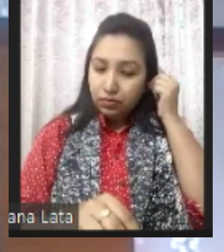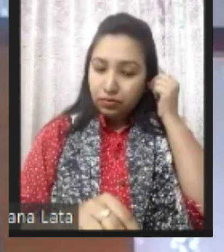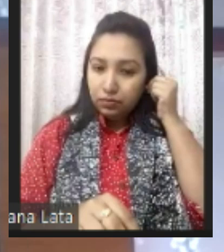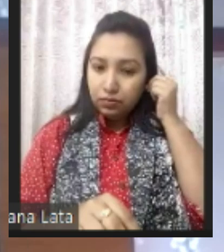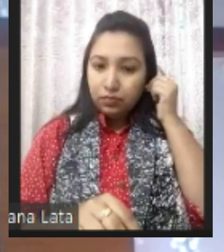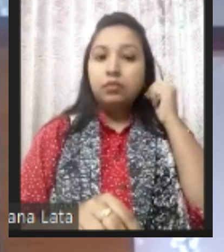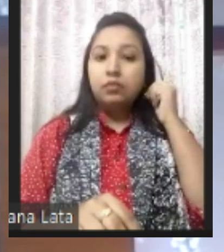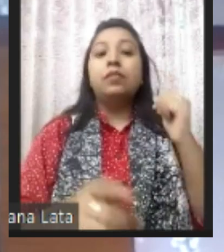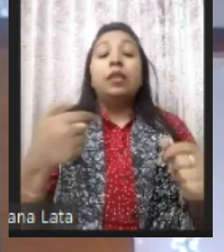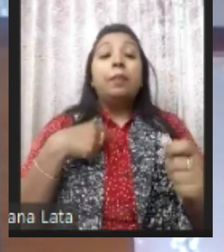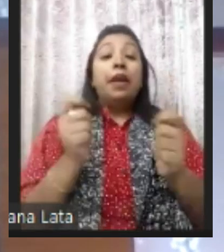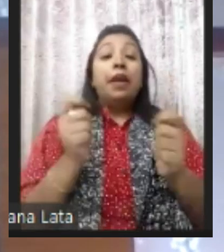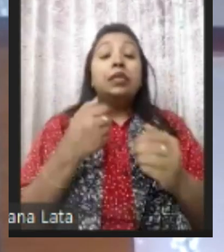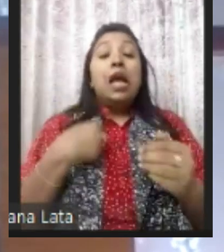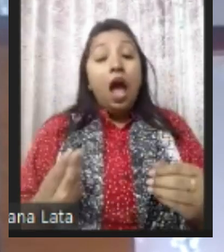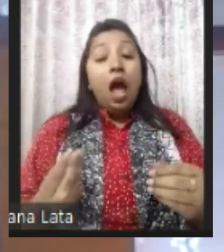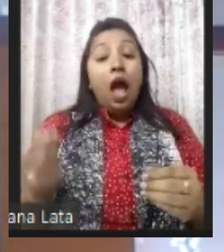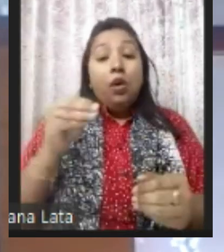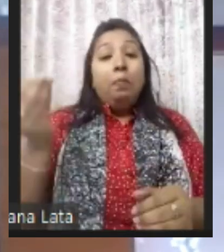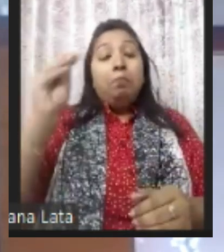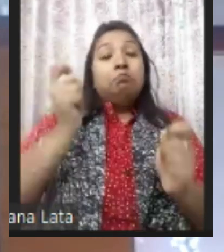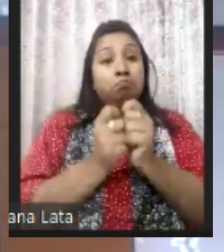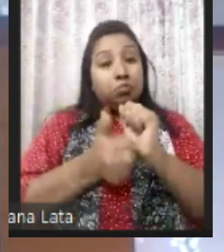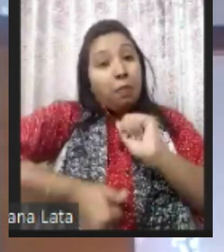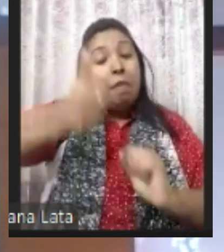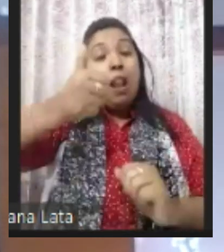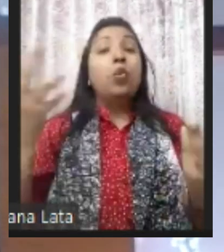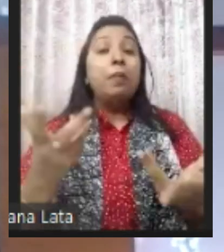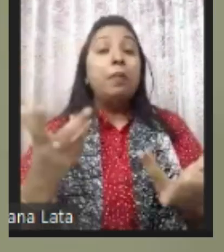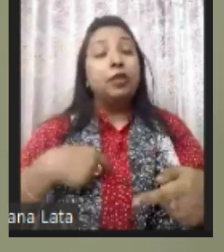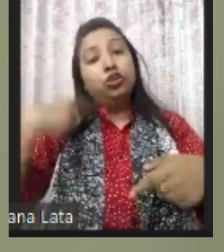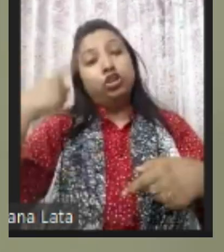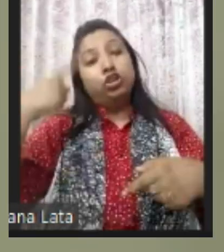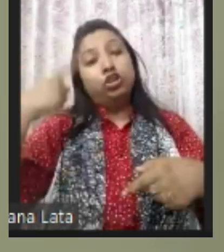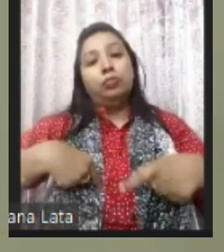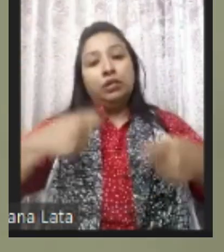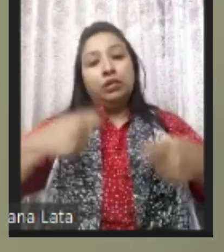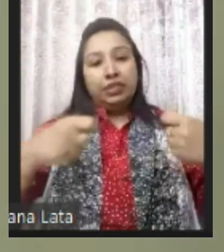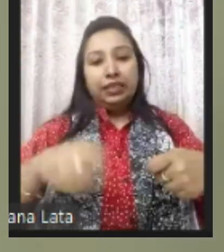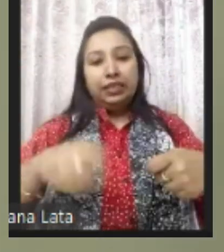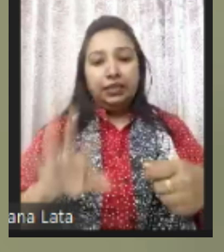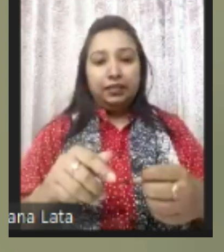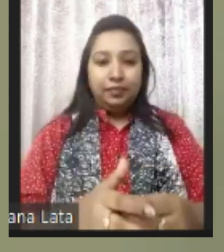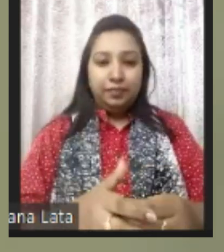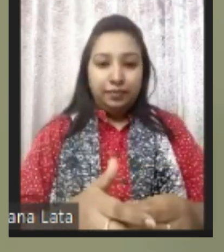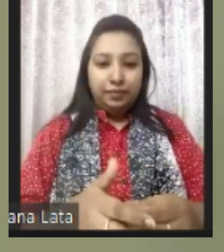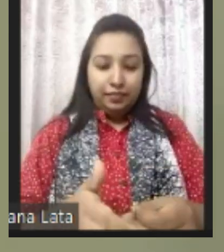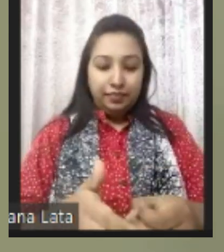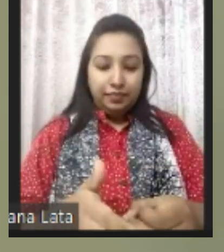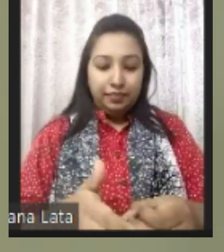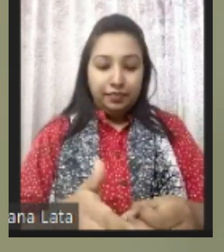better what actually the challenges the Mr. Hawk, may I request you to finish in 1 minute, please? Thank